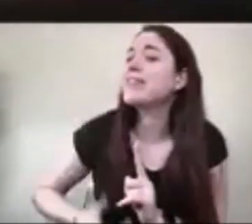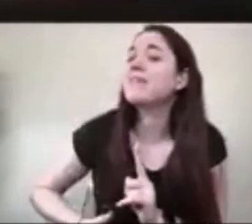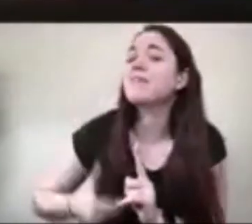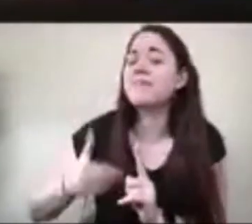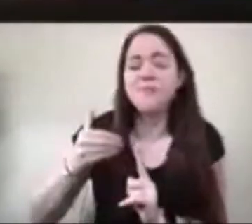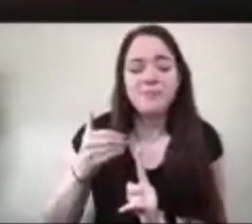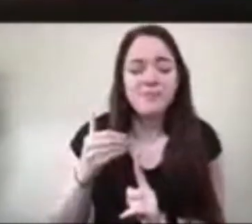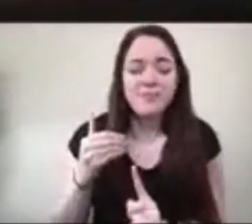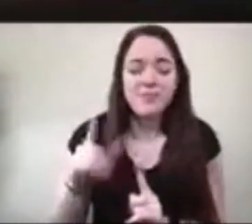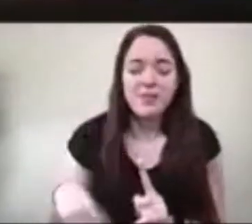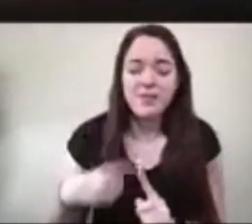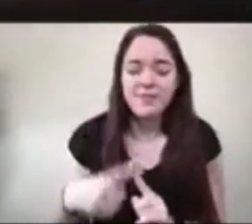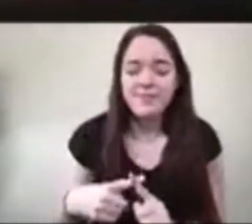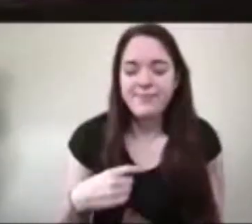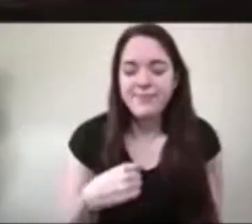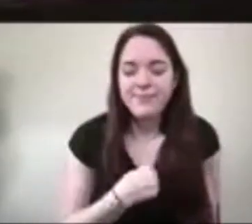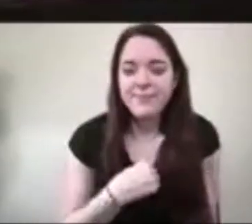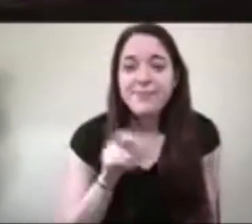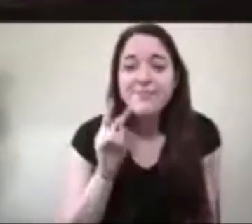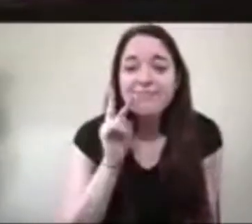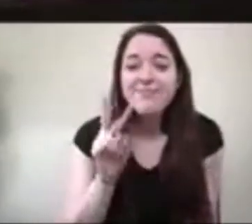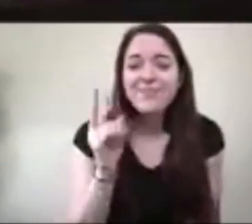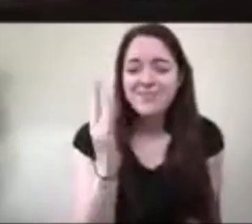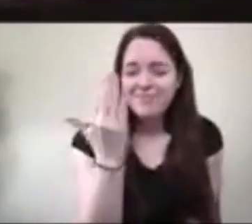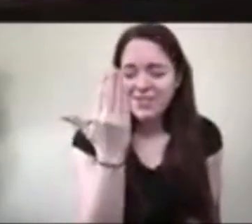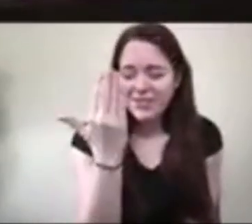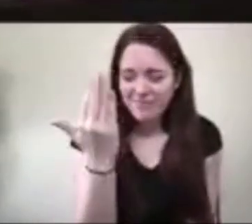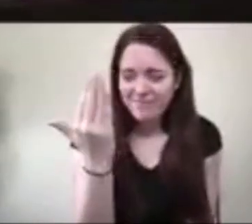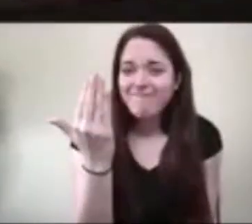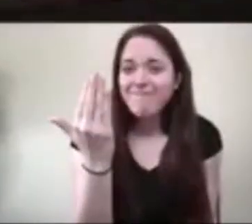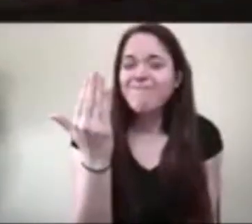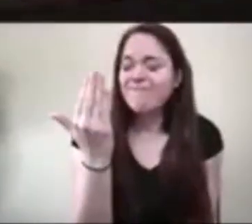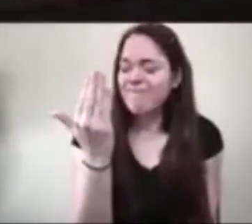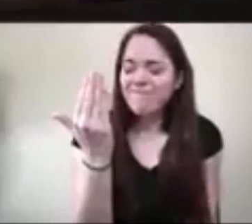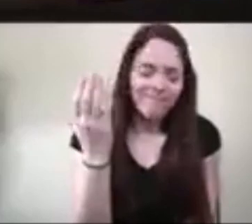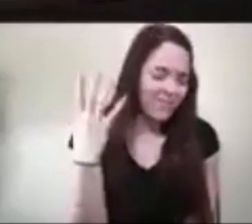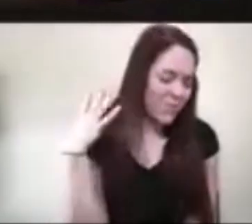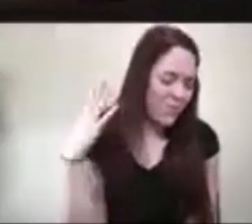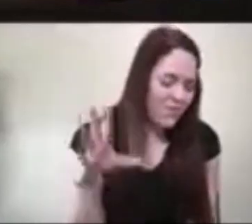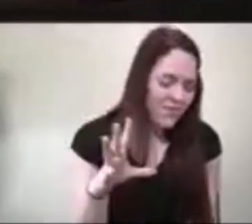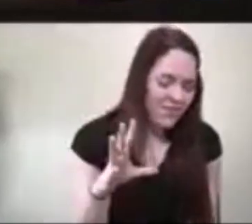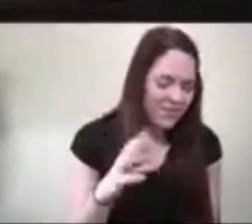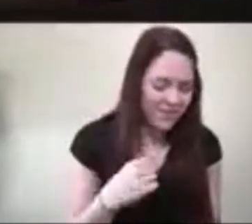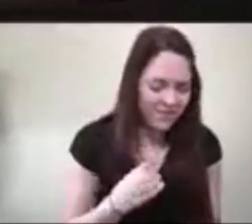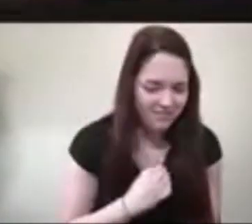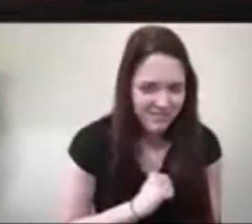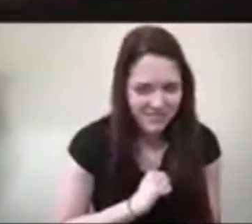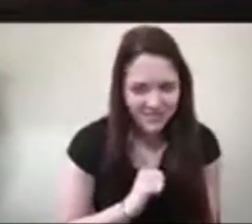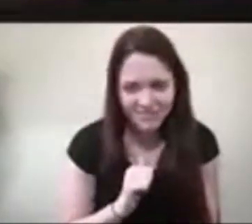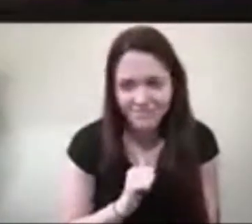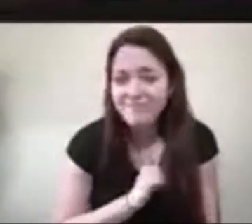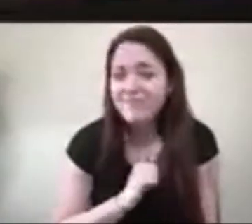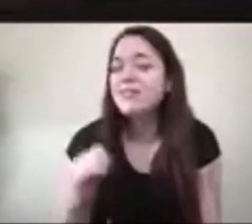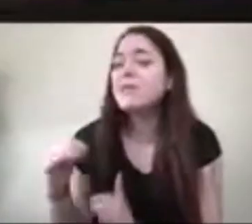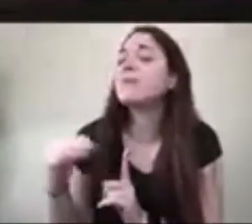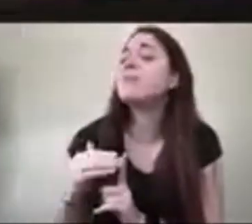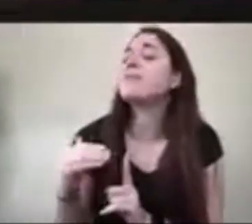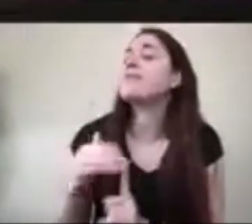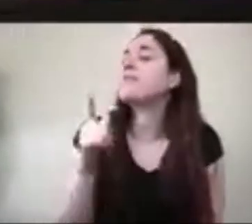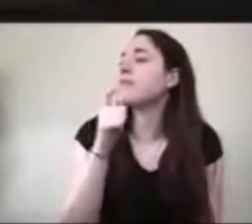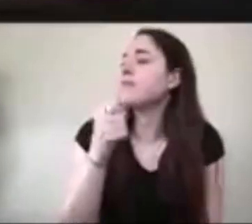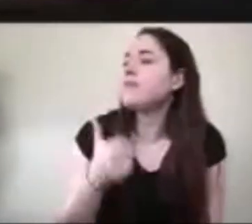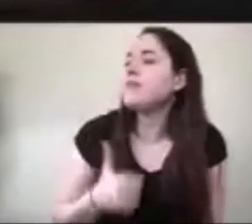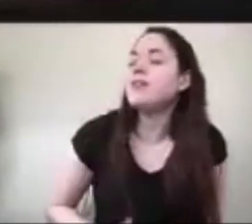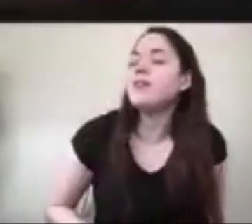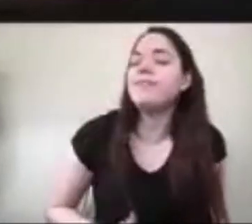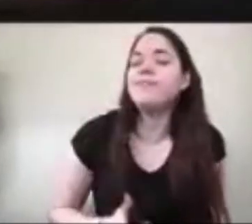In the mirror all I see is who I don't want to be. Remind me who I am.